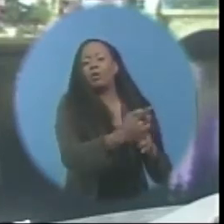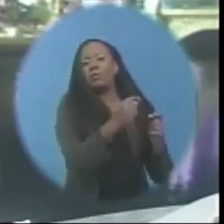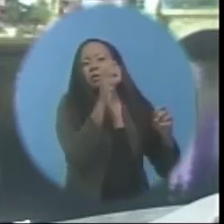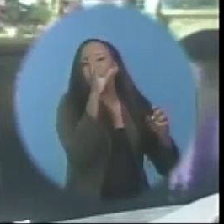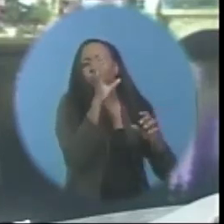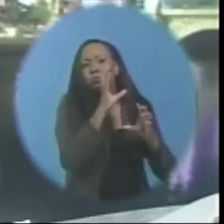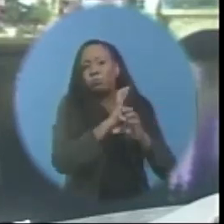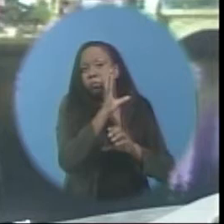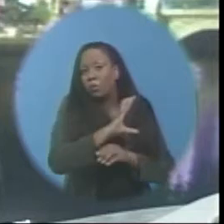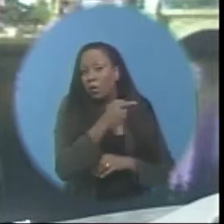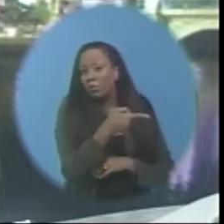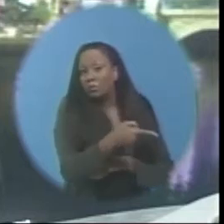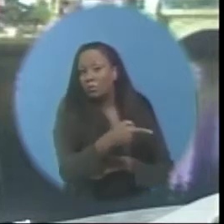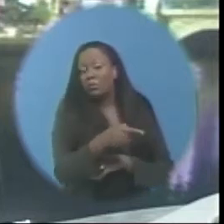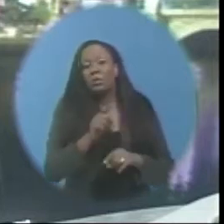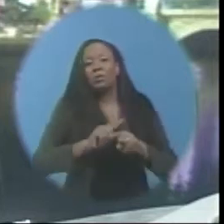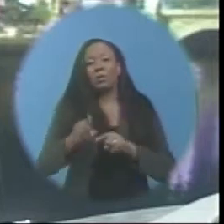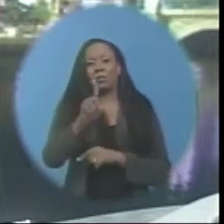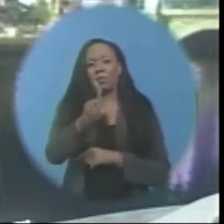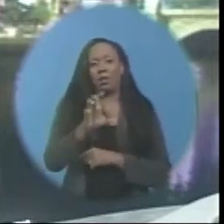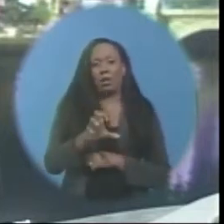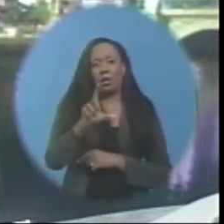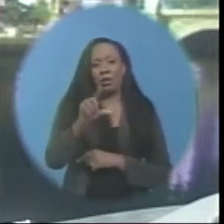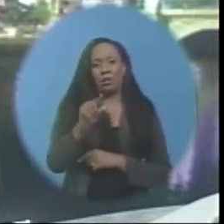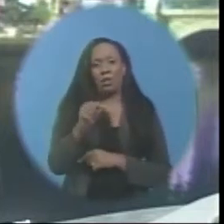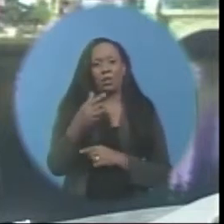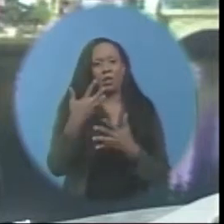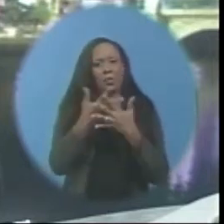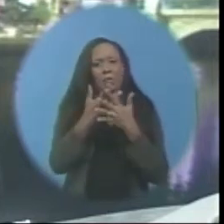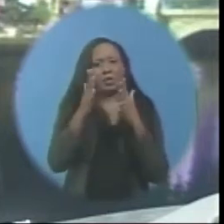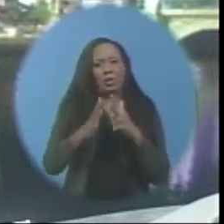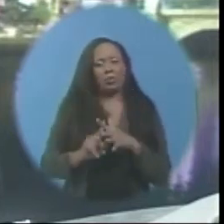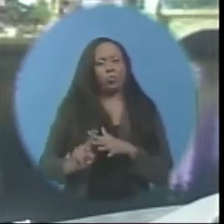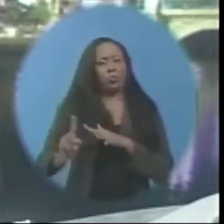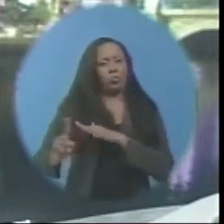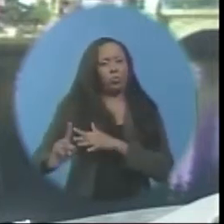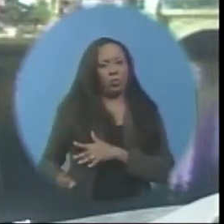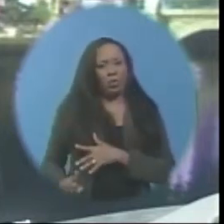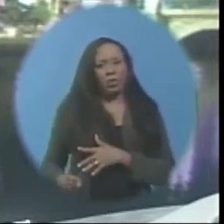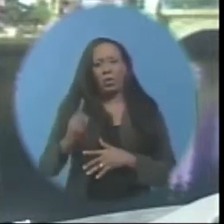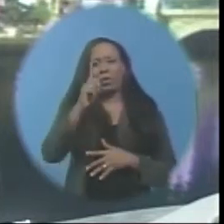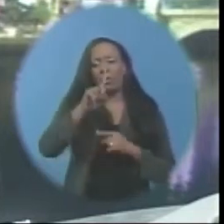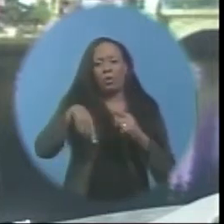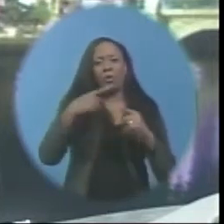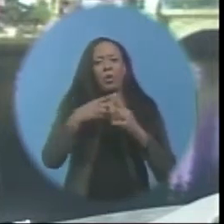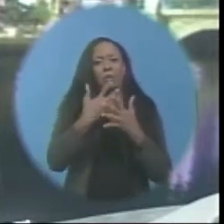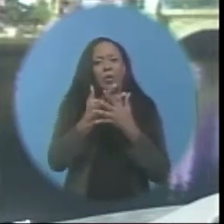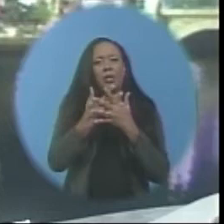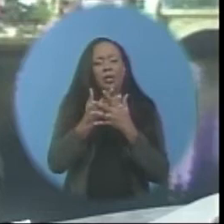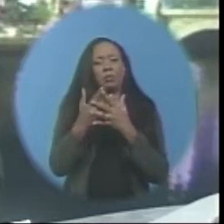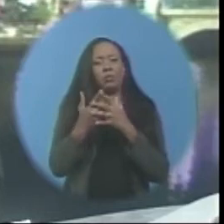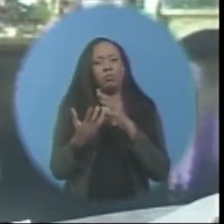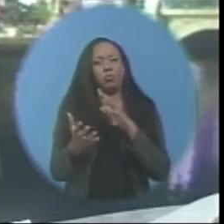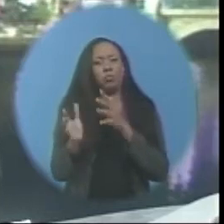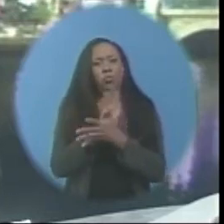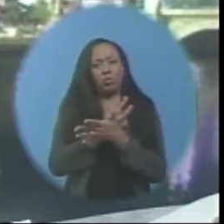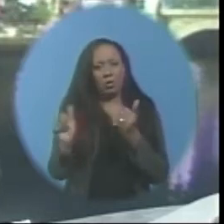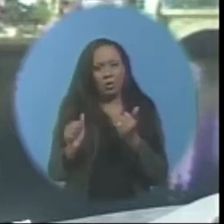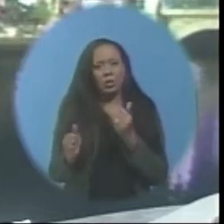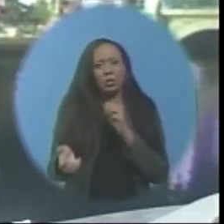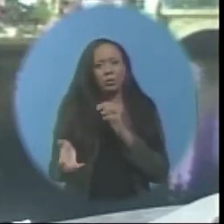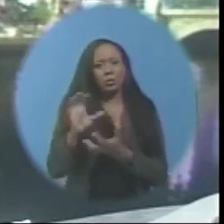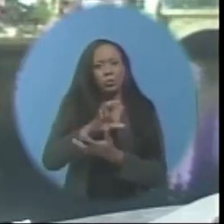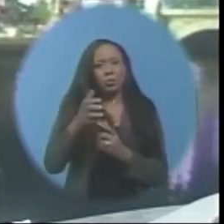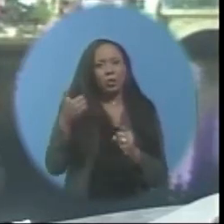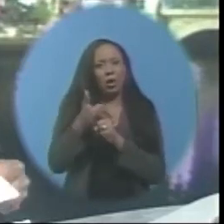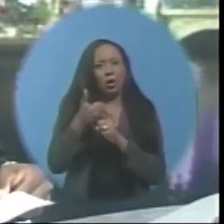the international press, 120 prisoners escaped after a section of the facility was damaged during the passage of Hurricane